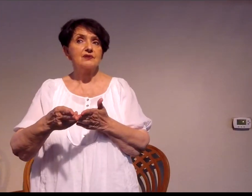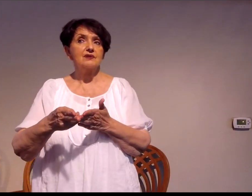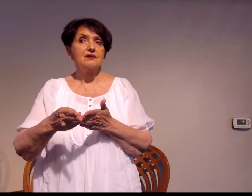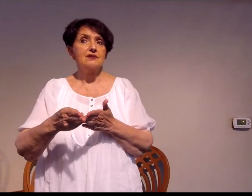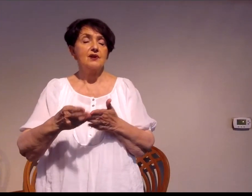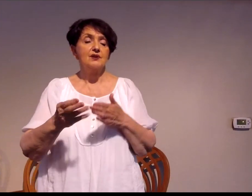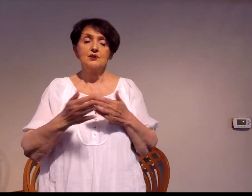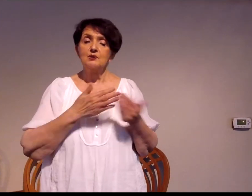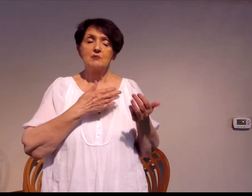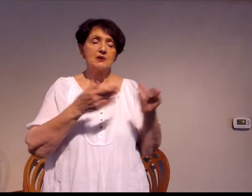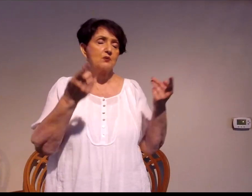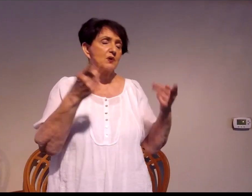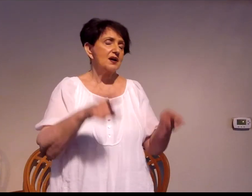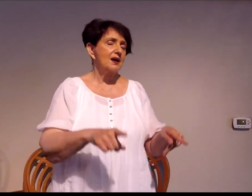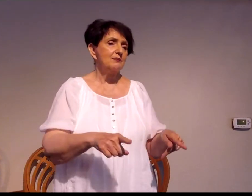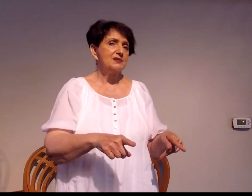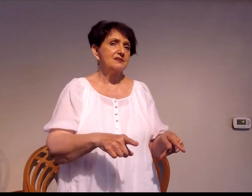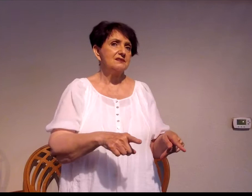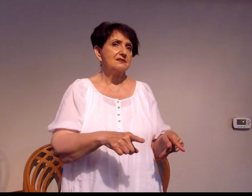matter what,